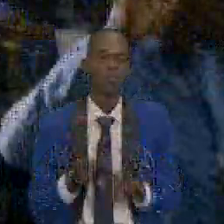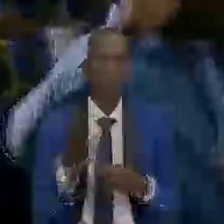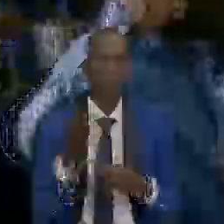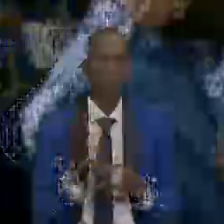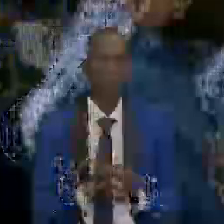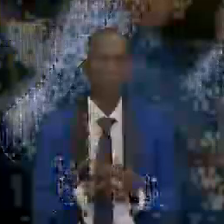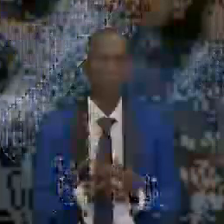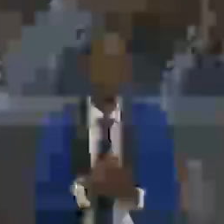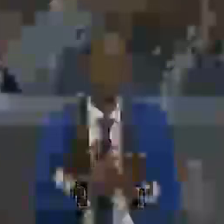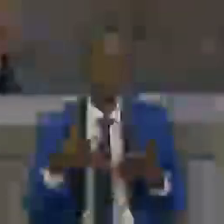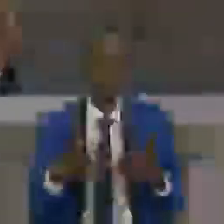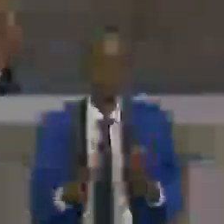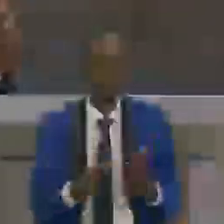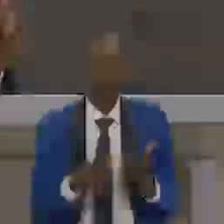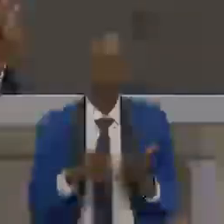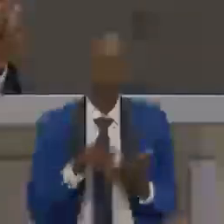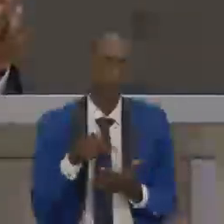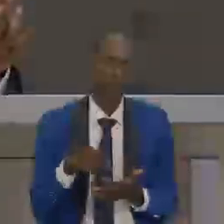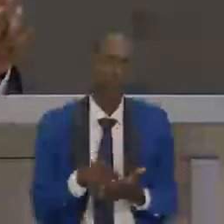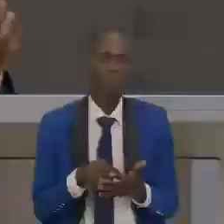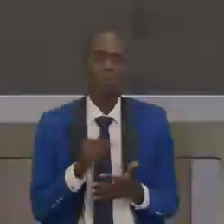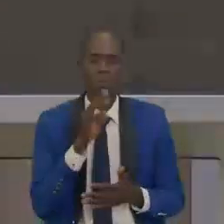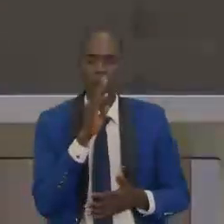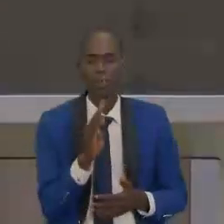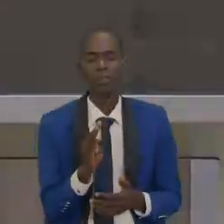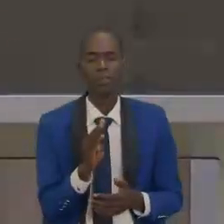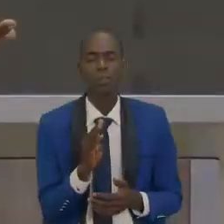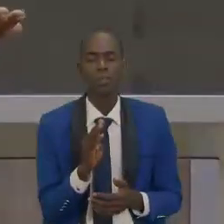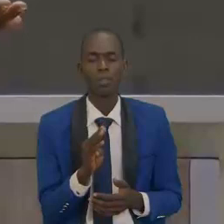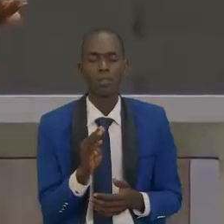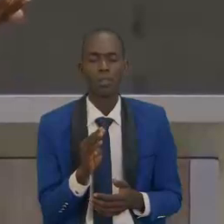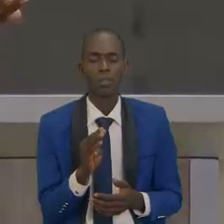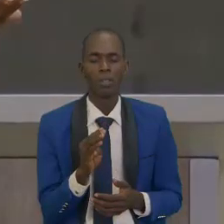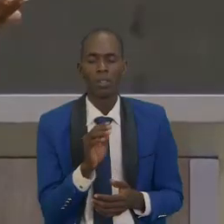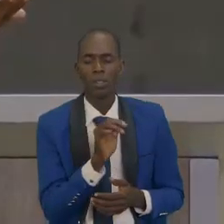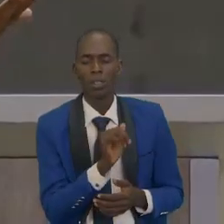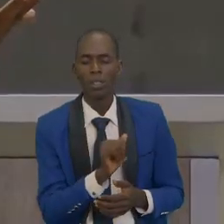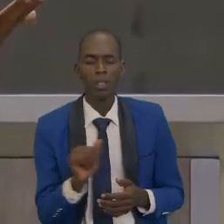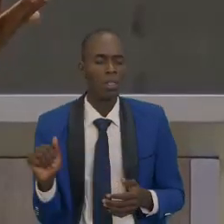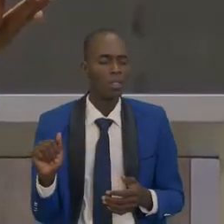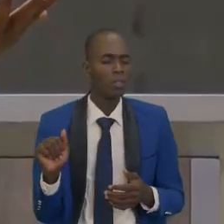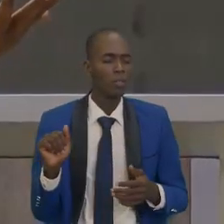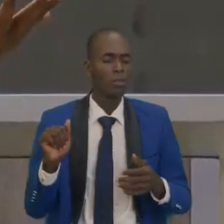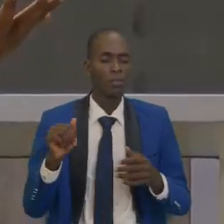let this be an army of Champions